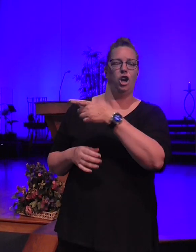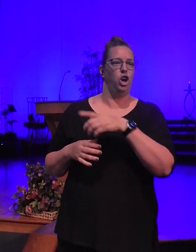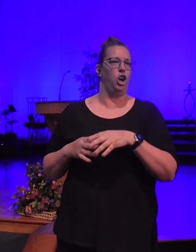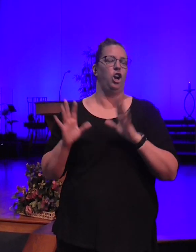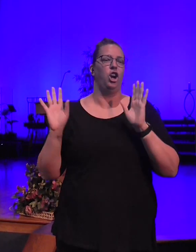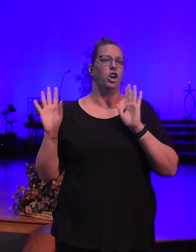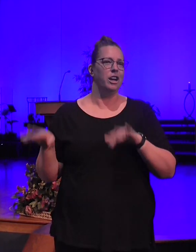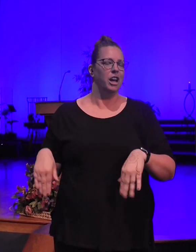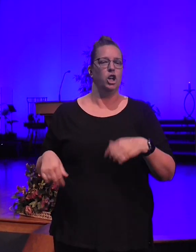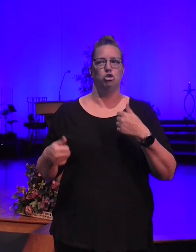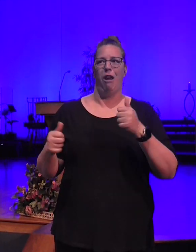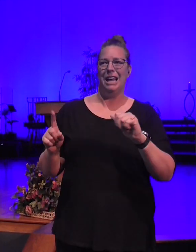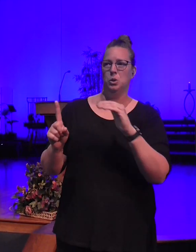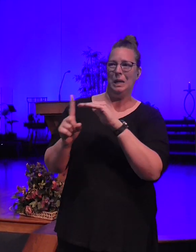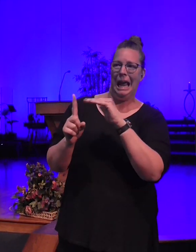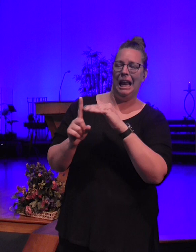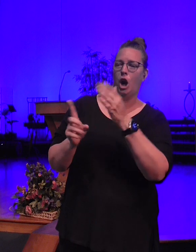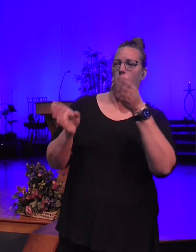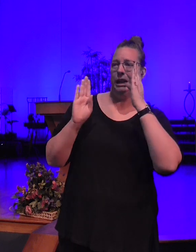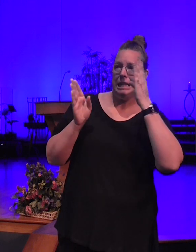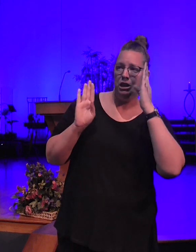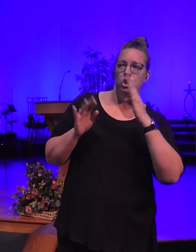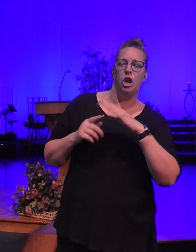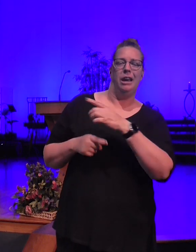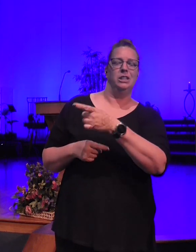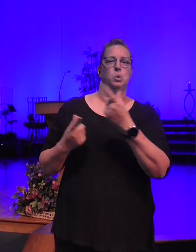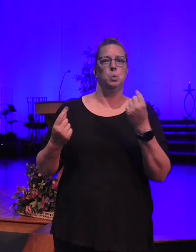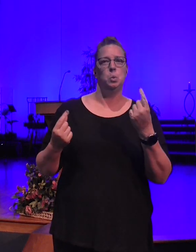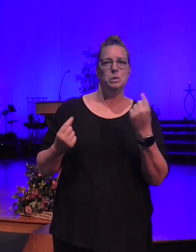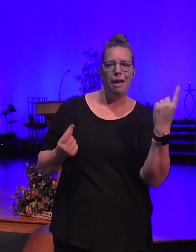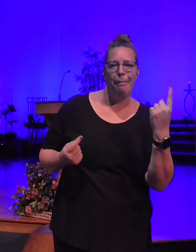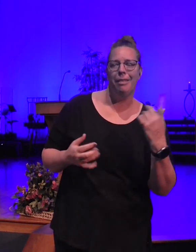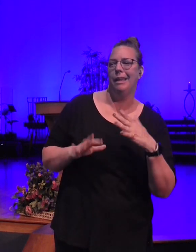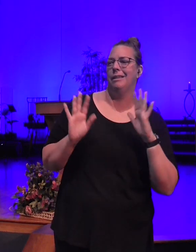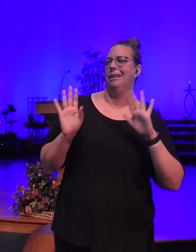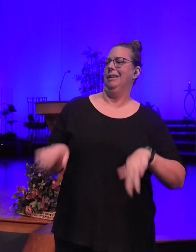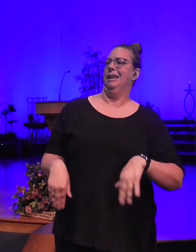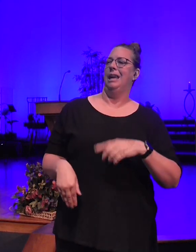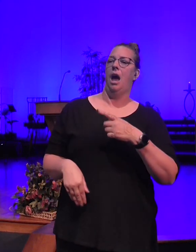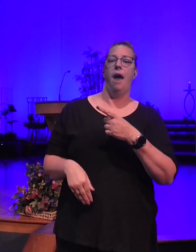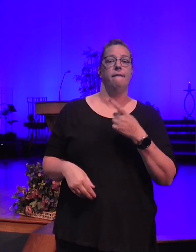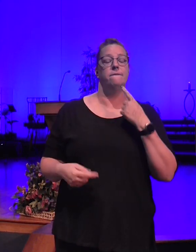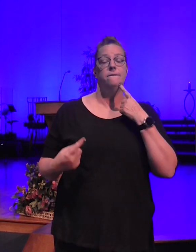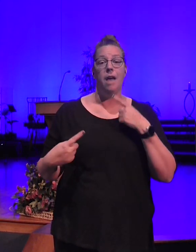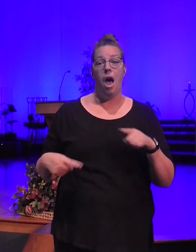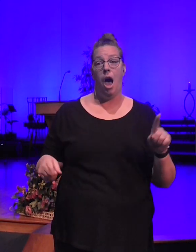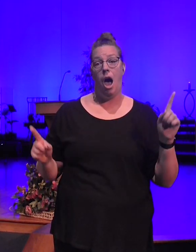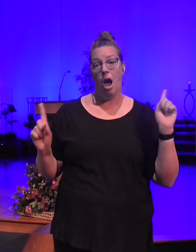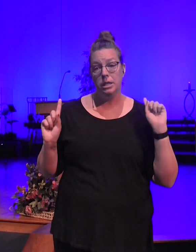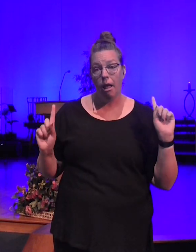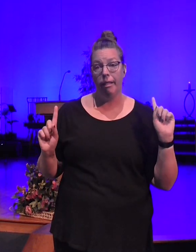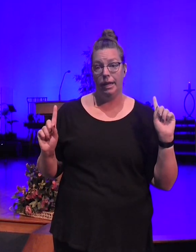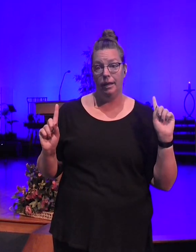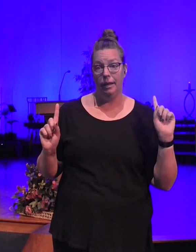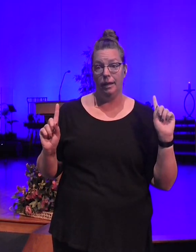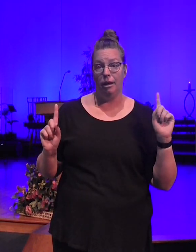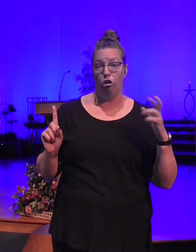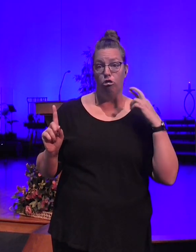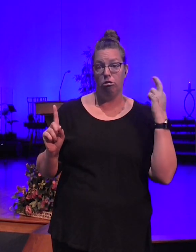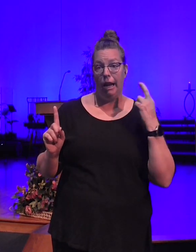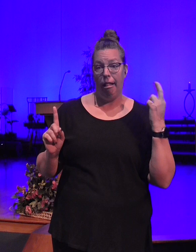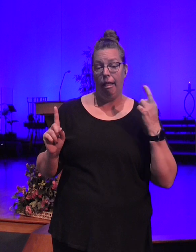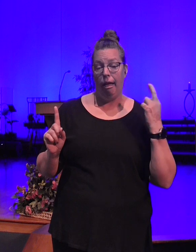and trying to get her to do something. She doesn't. And finally, Jamie